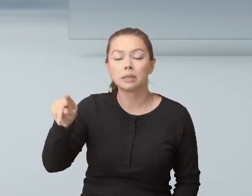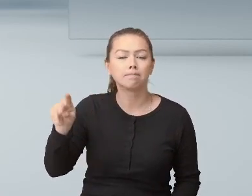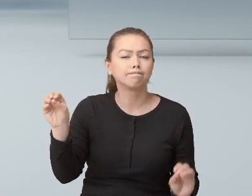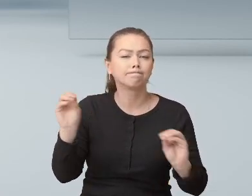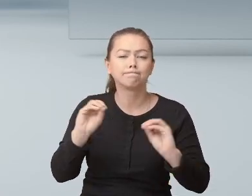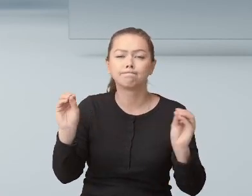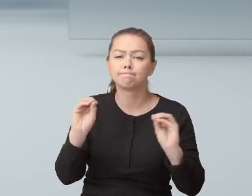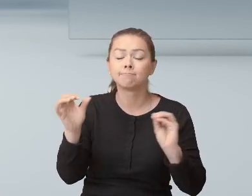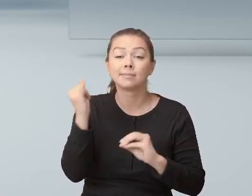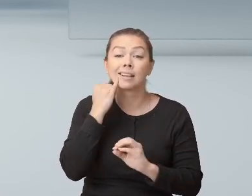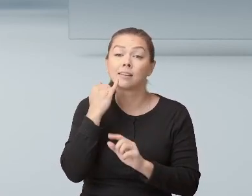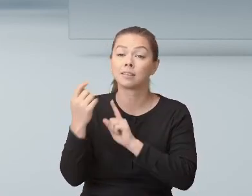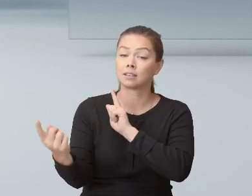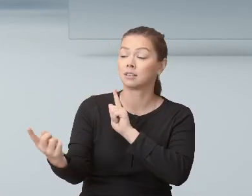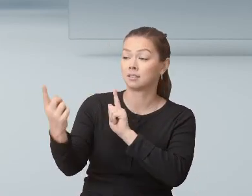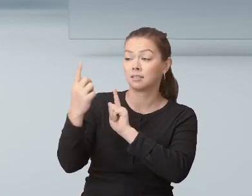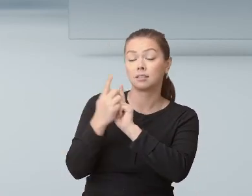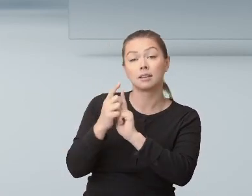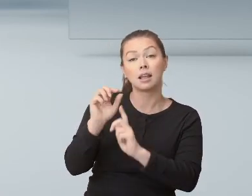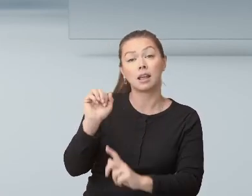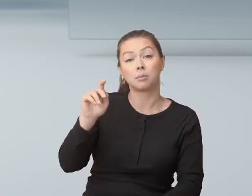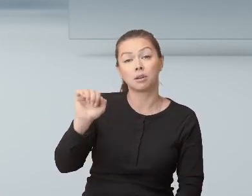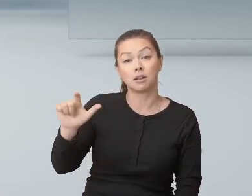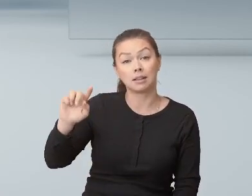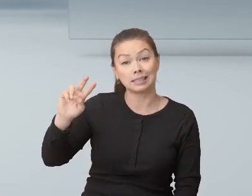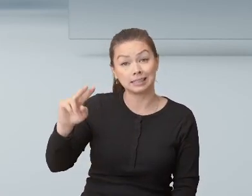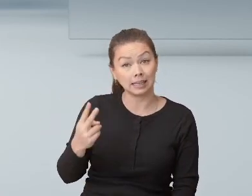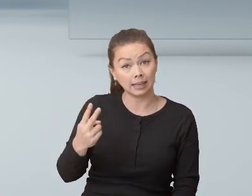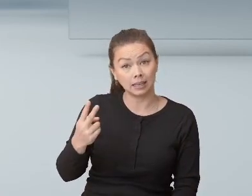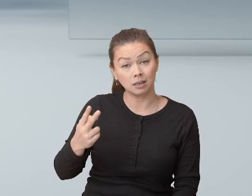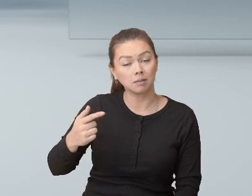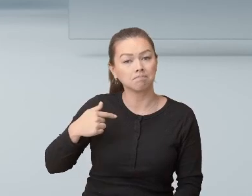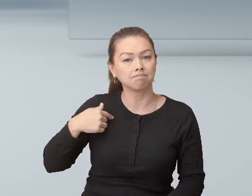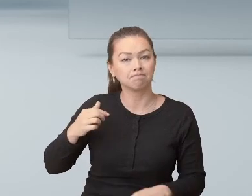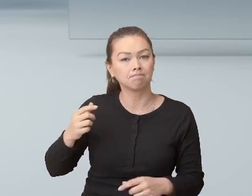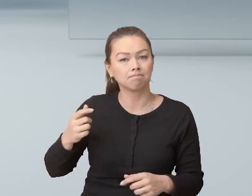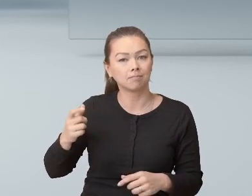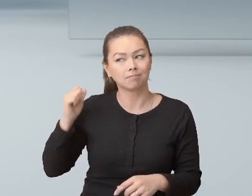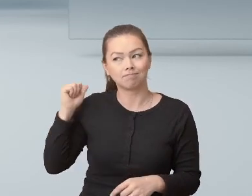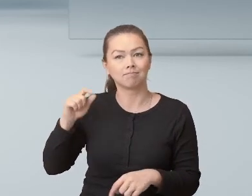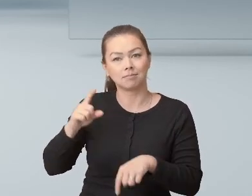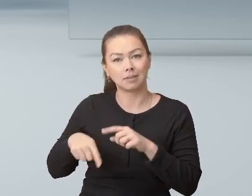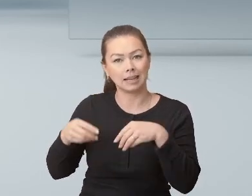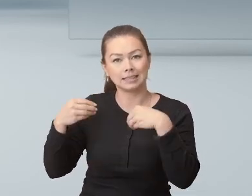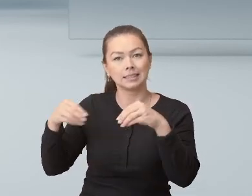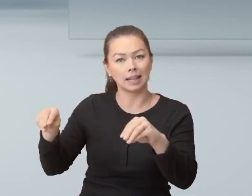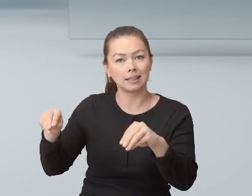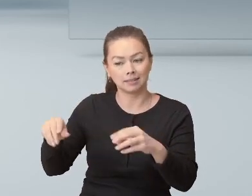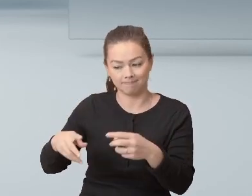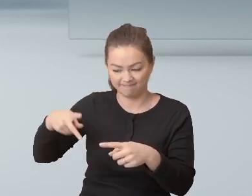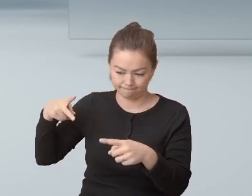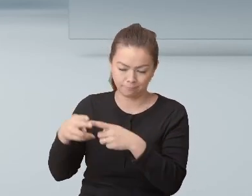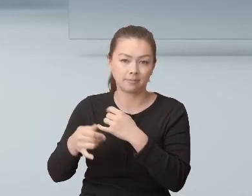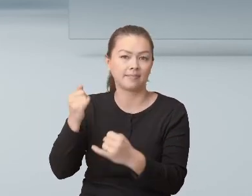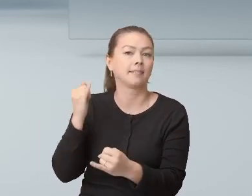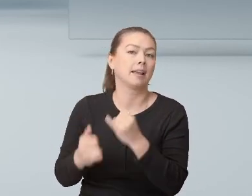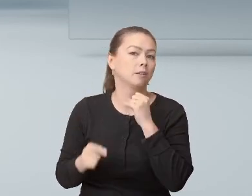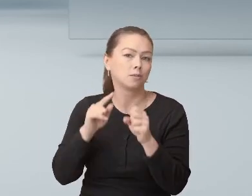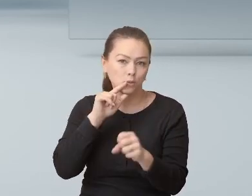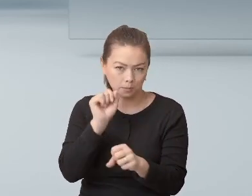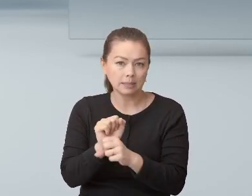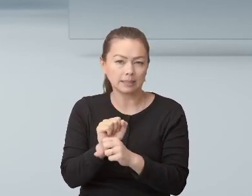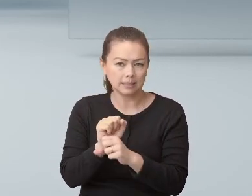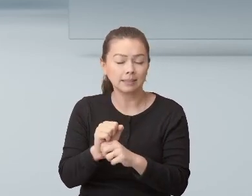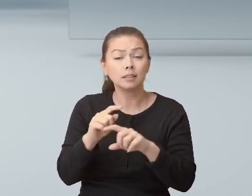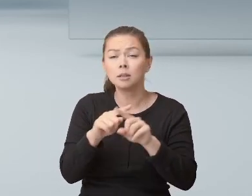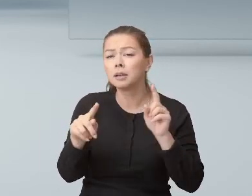be allowed to sell it. No partner can. It's the end of that. What's really important is, Tim talked about mainstream and